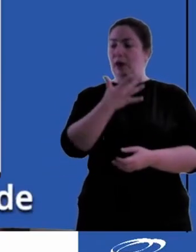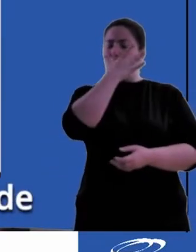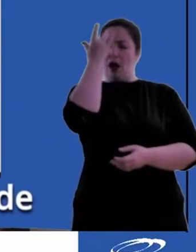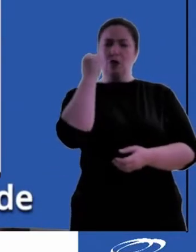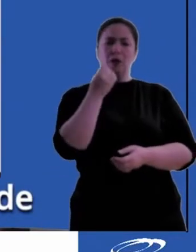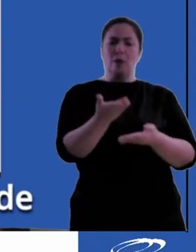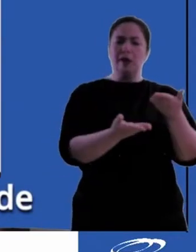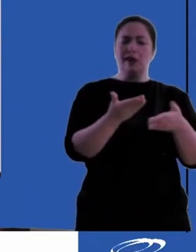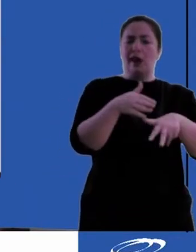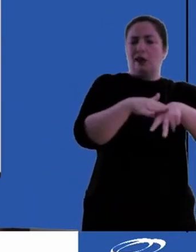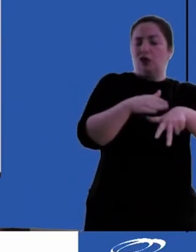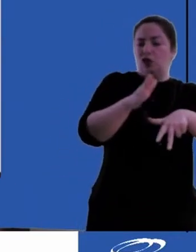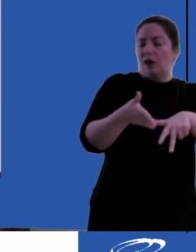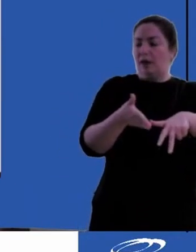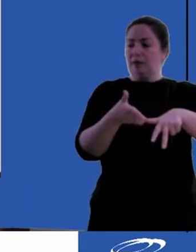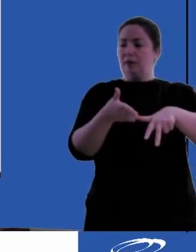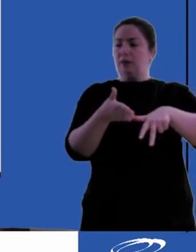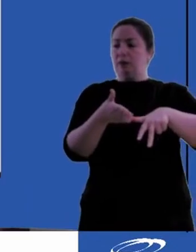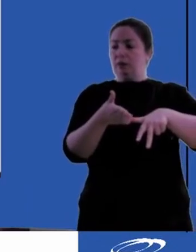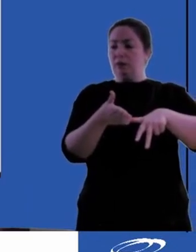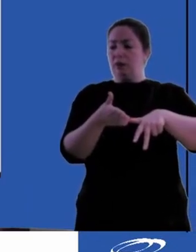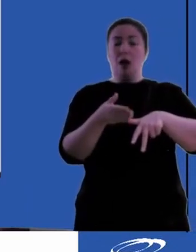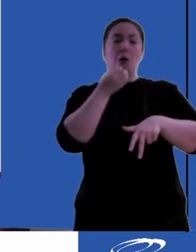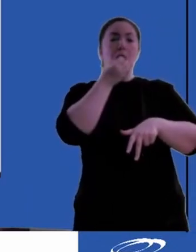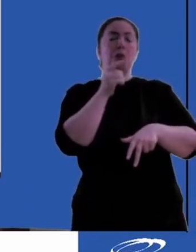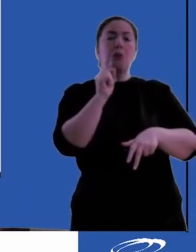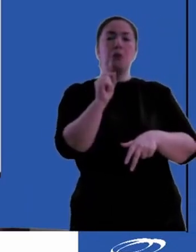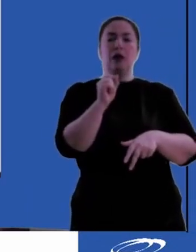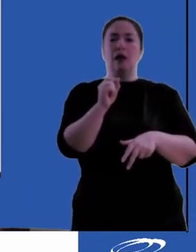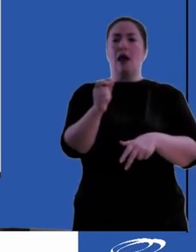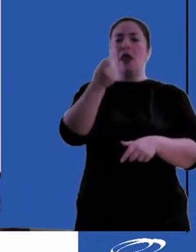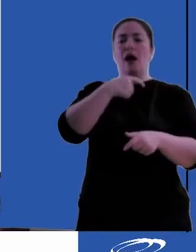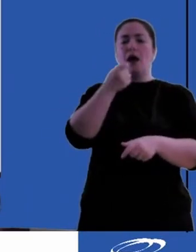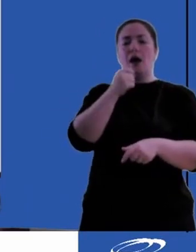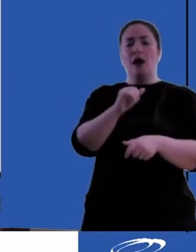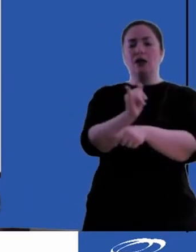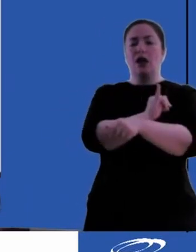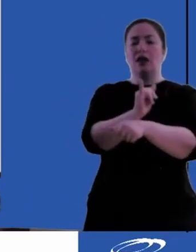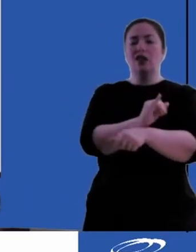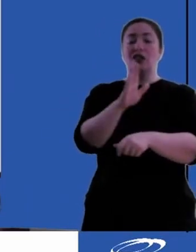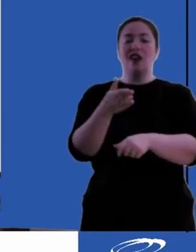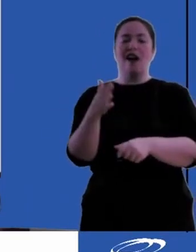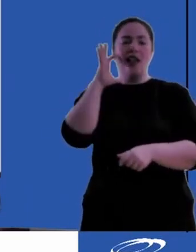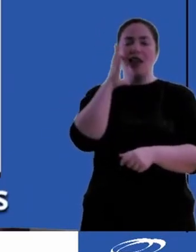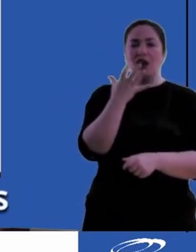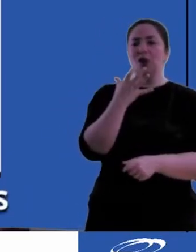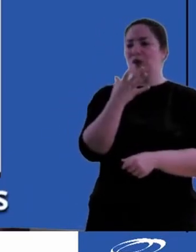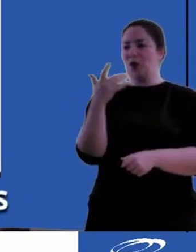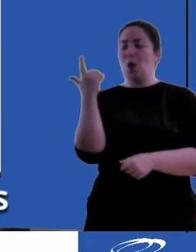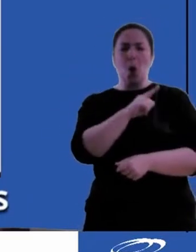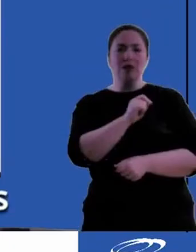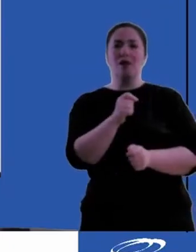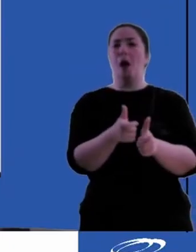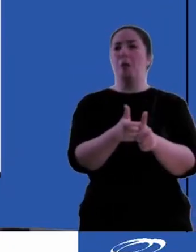bit later on about some more advanced host response biomarkers. But I know you wanted me to talk about molecular diagnostics,